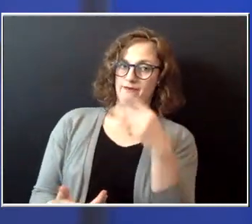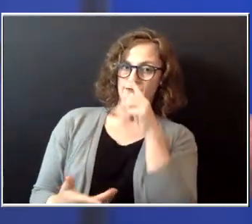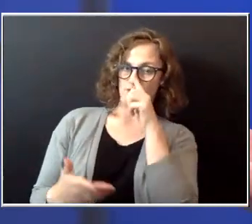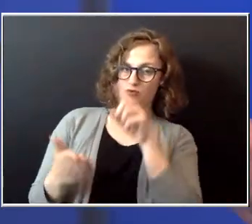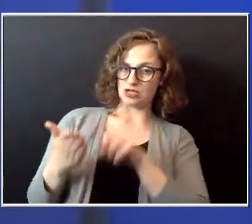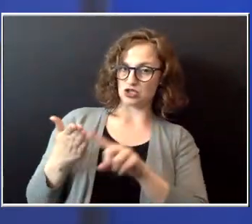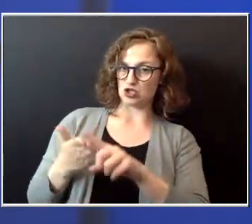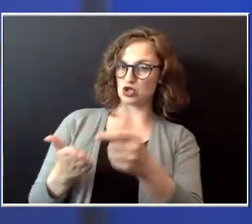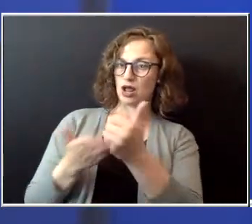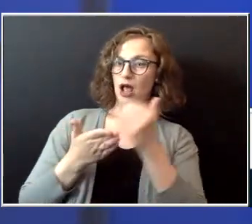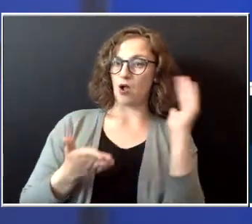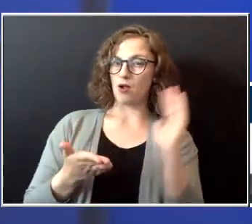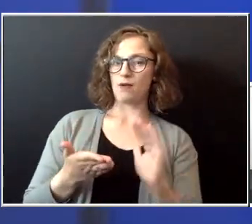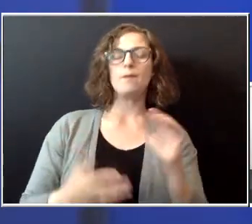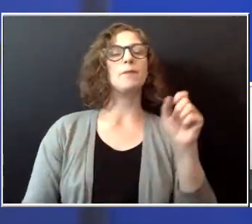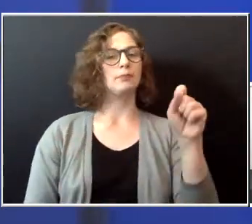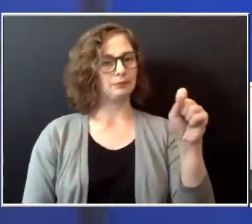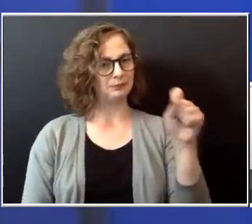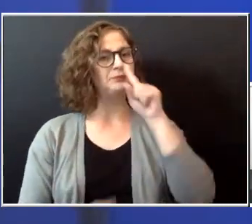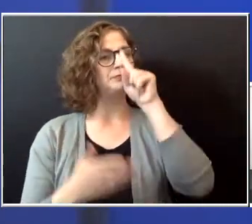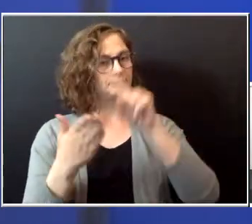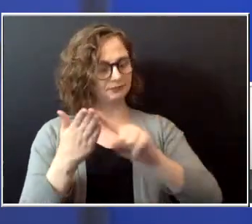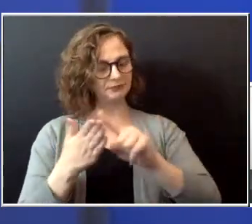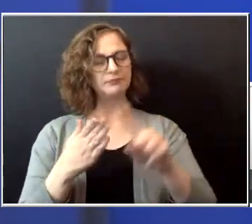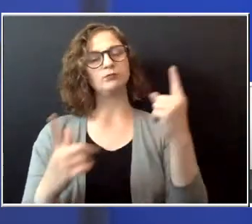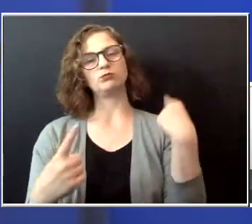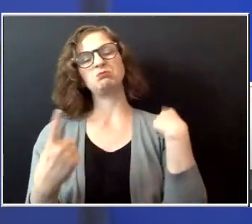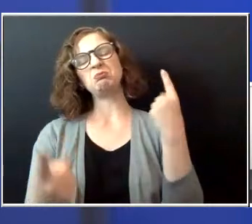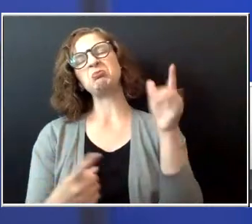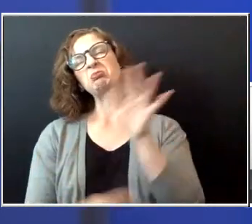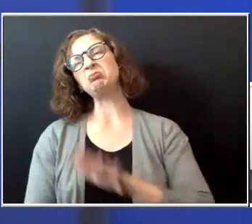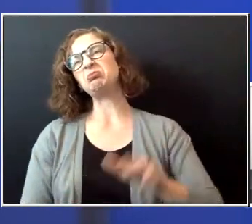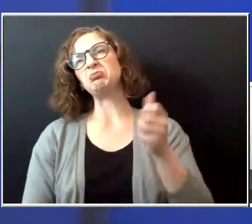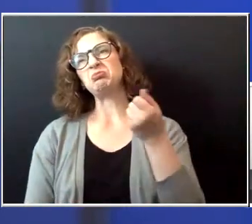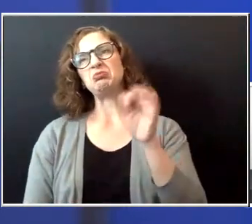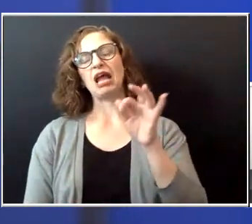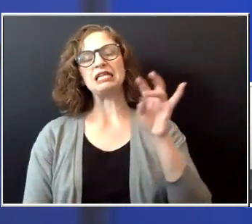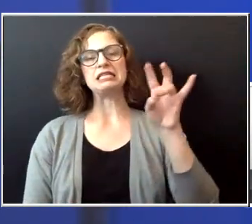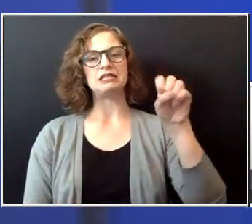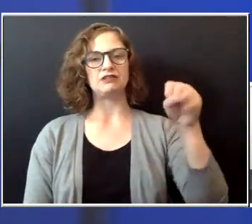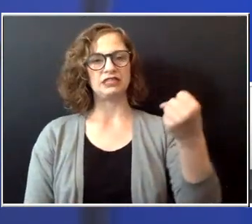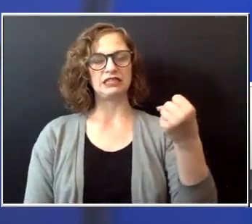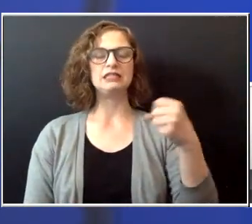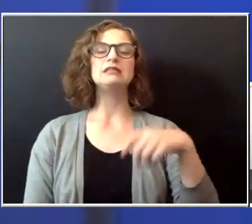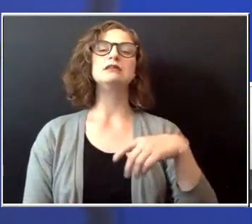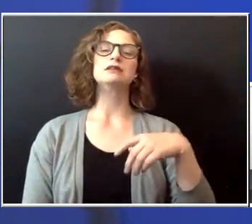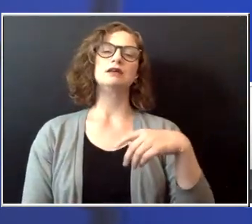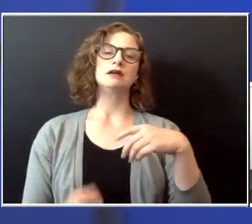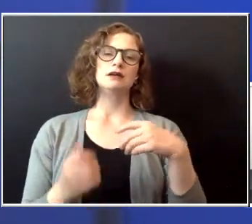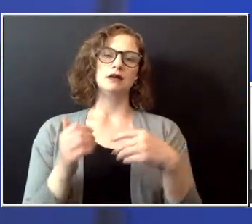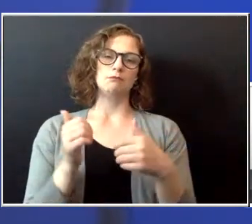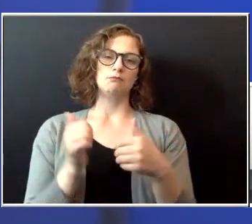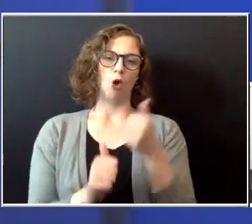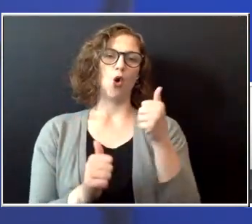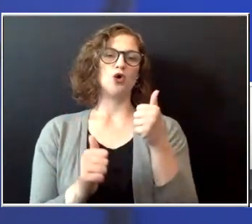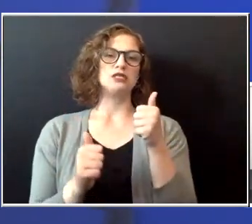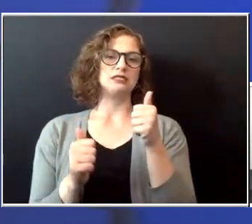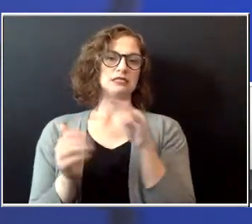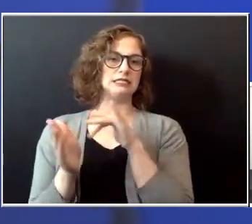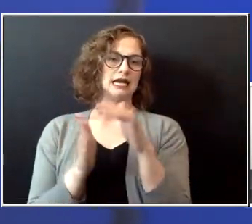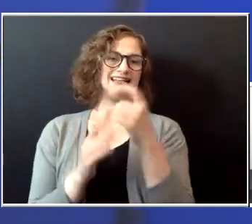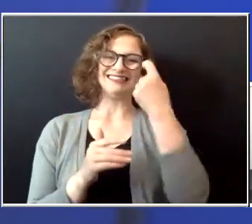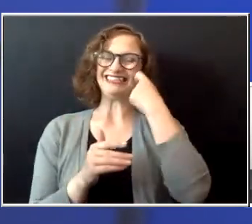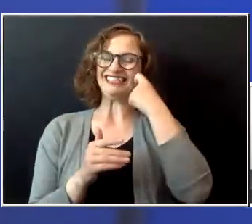obesity, again, since about the 1970s. The majority of the studies were reviewed recently by the United States Preventive Services